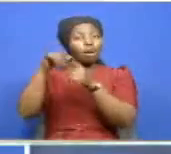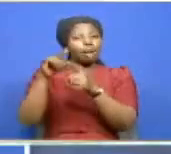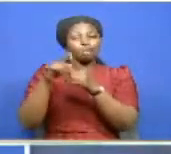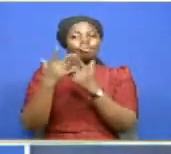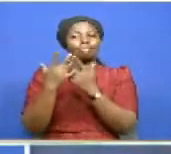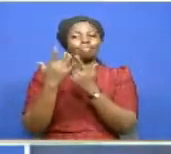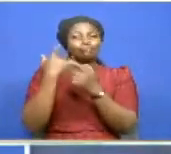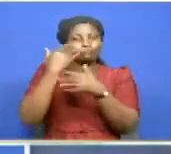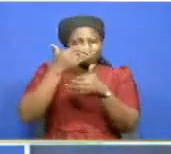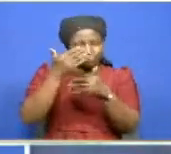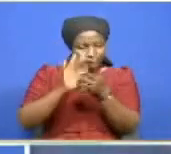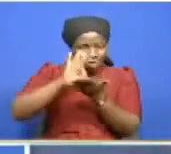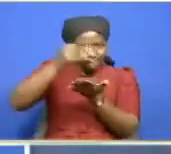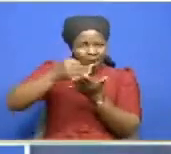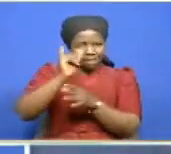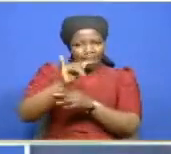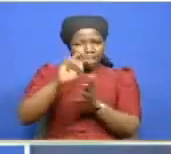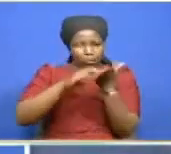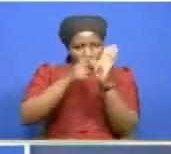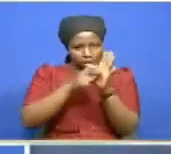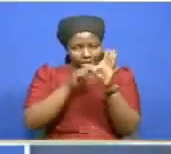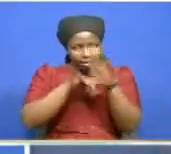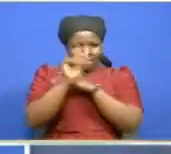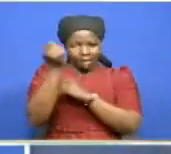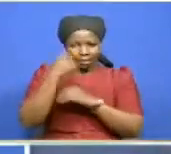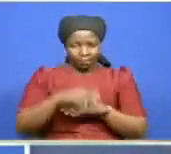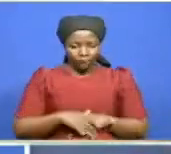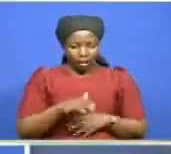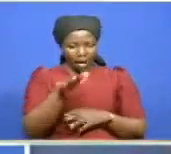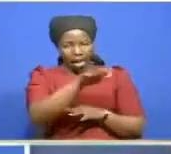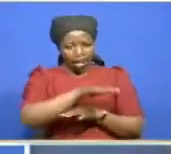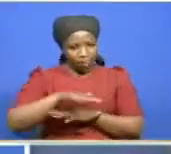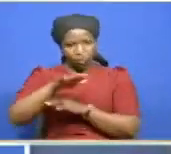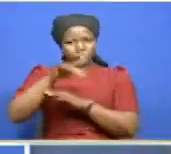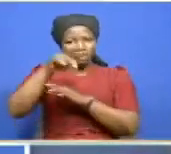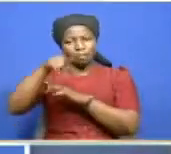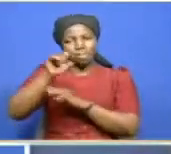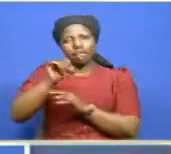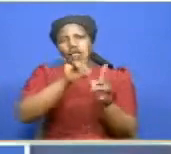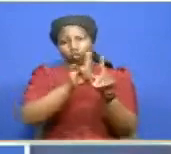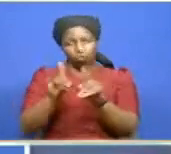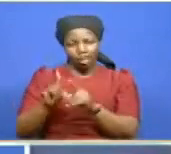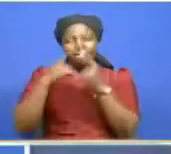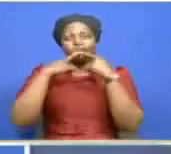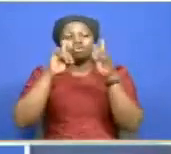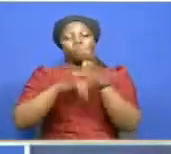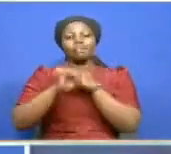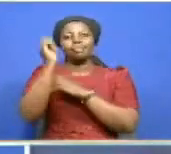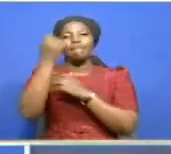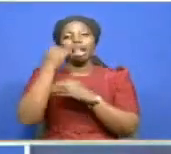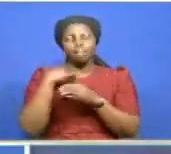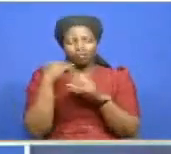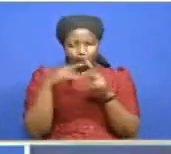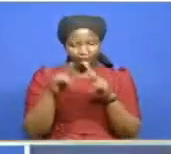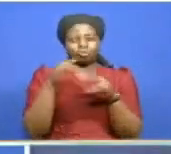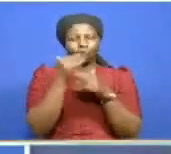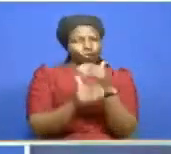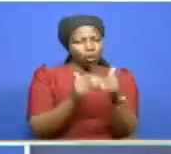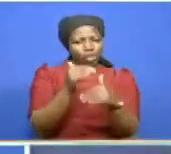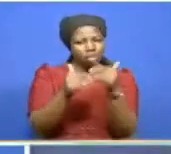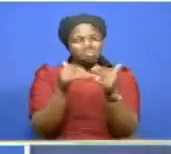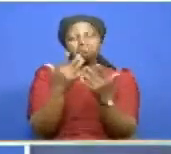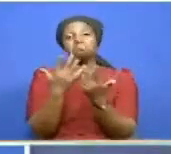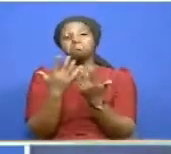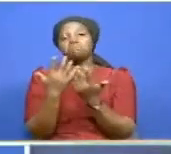by Kenya. Environment Principal Secretary Dr. Chris Kiptoo also announced that Kenya has begun the process of listing the Mau